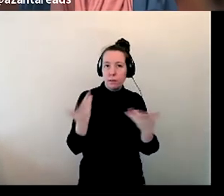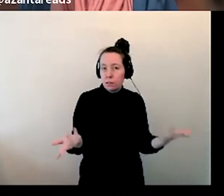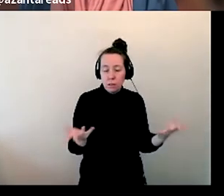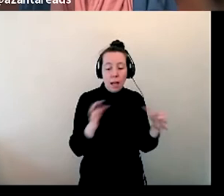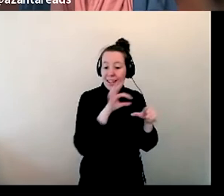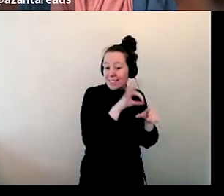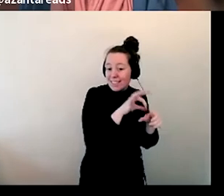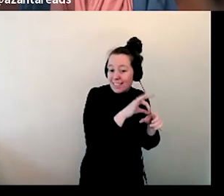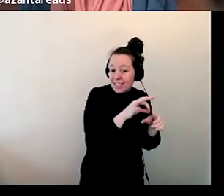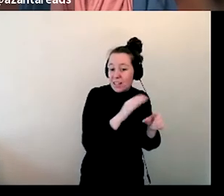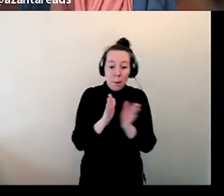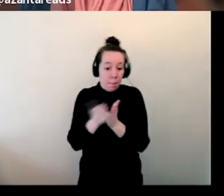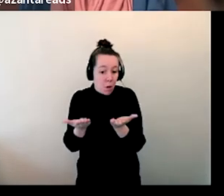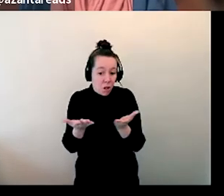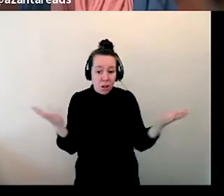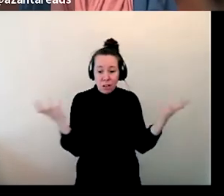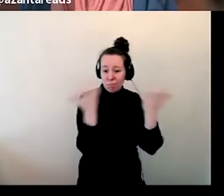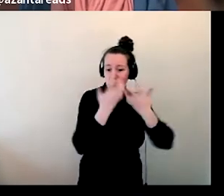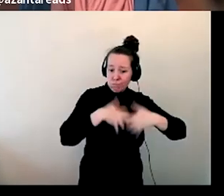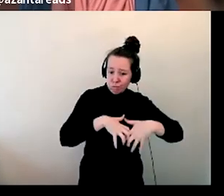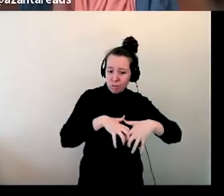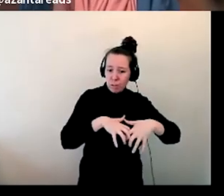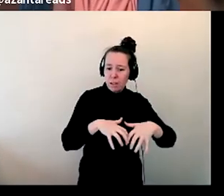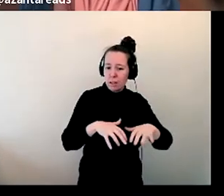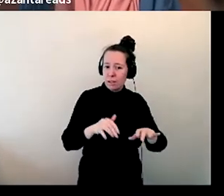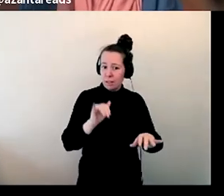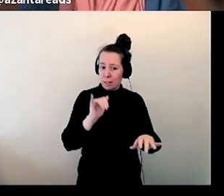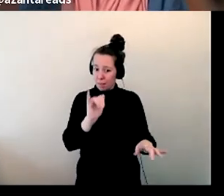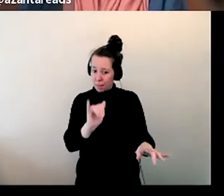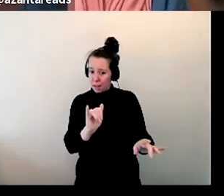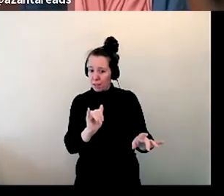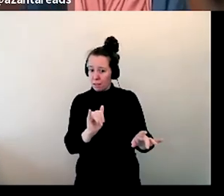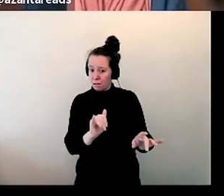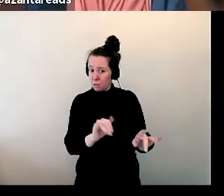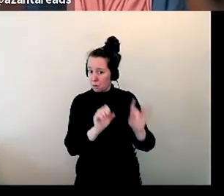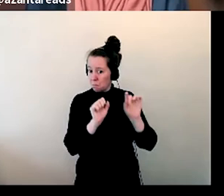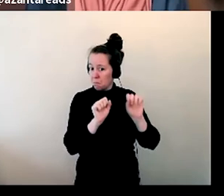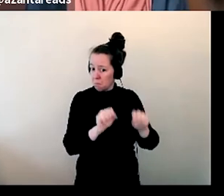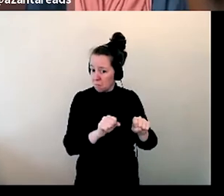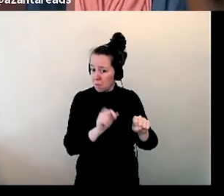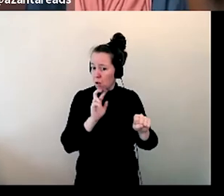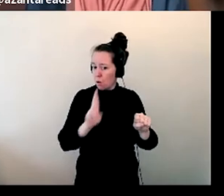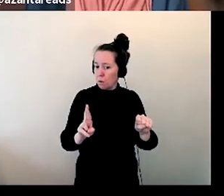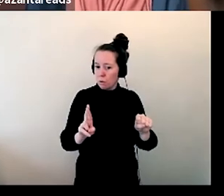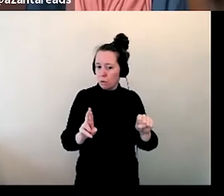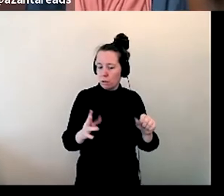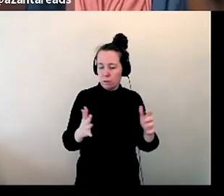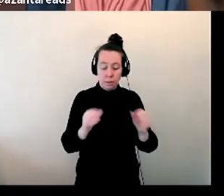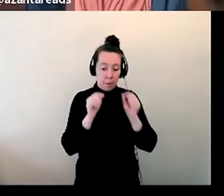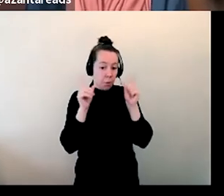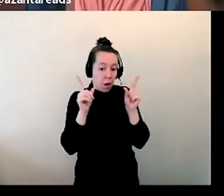know if that's, you know, intentional and there's actually sponsored stuff happening there. But I'd love to know, yeah, just in general,